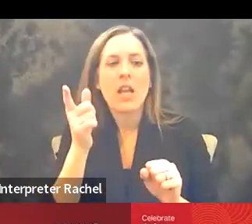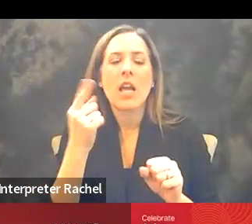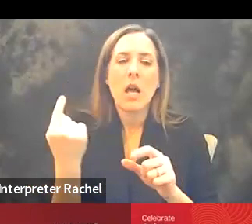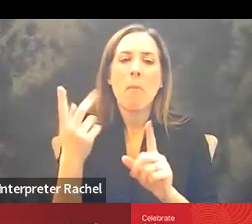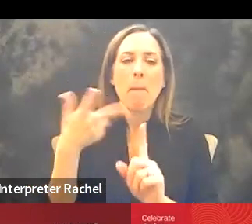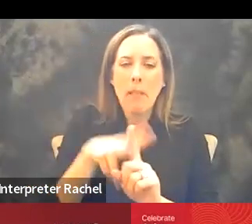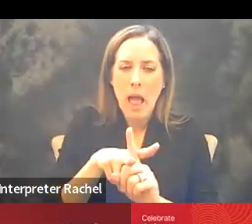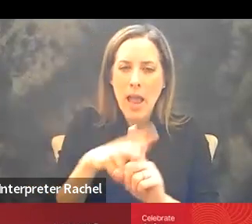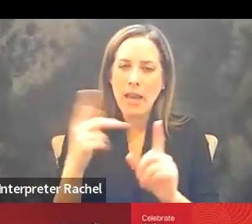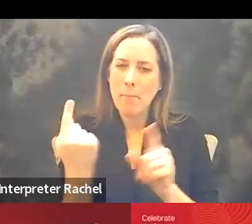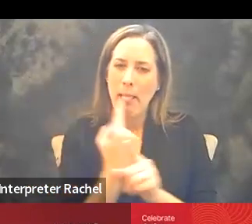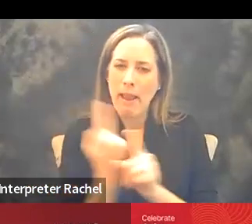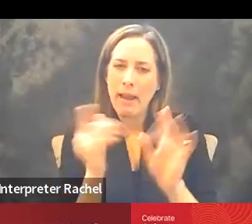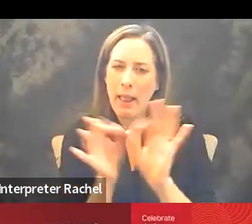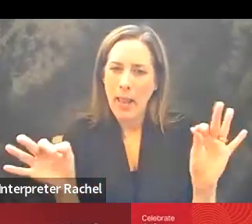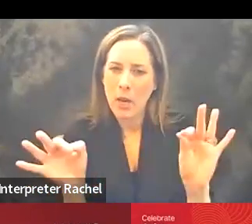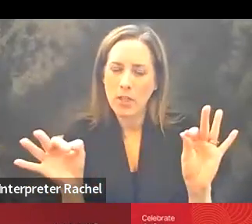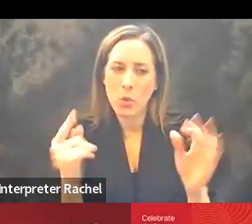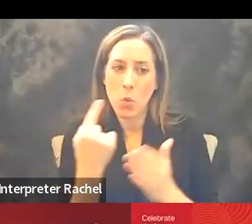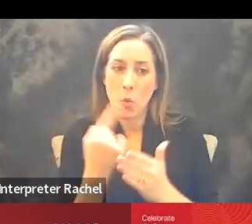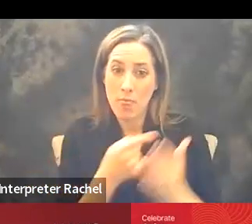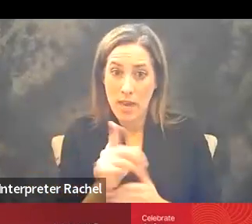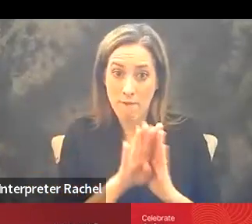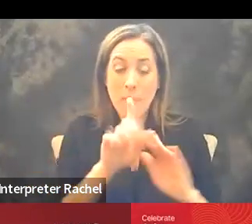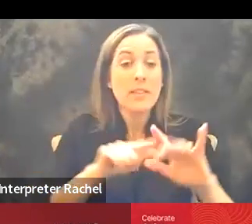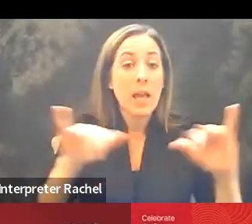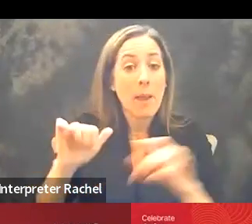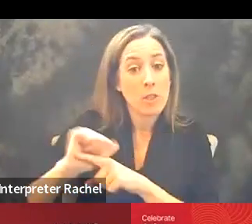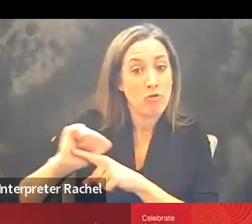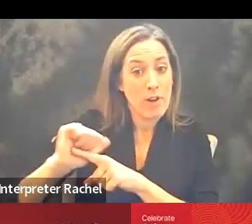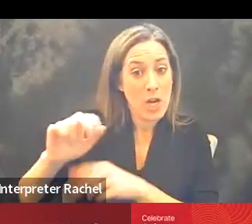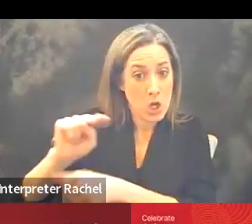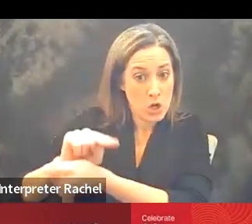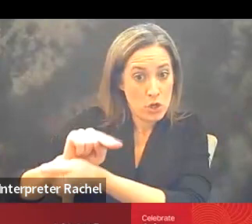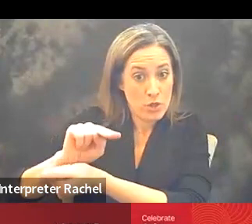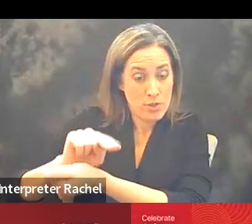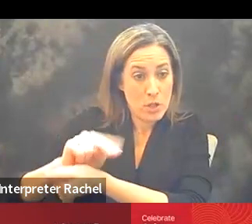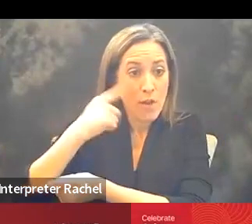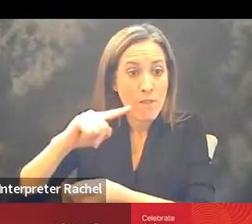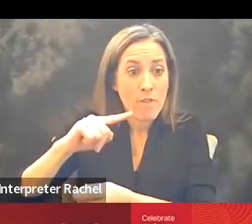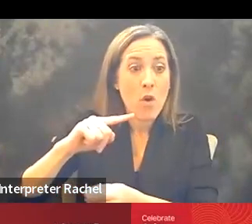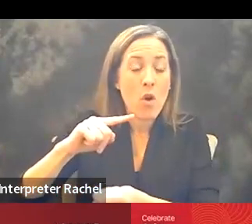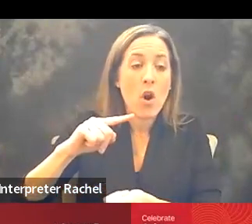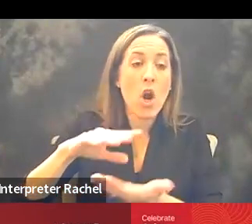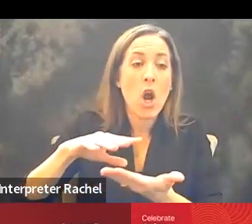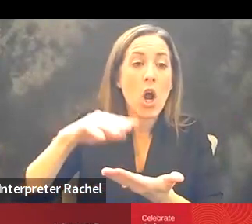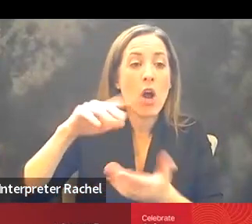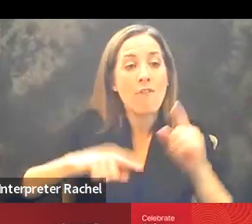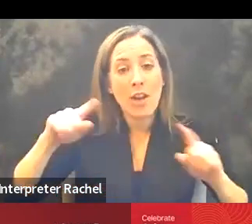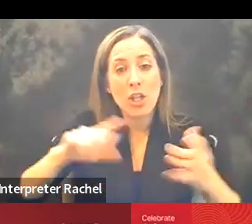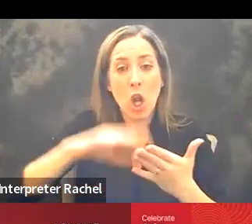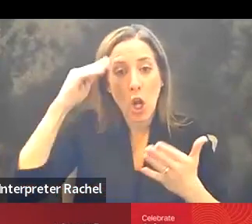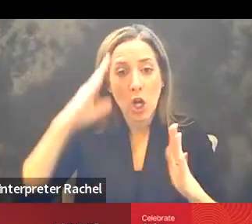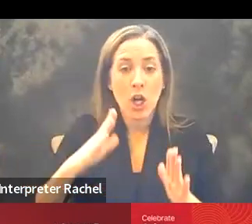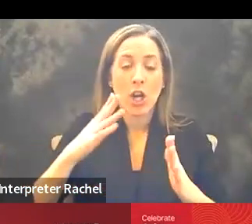to the materials that they develop, but also by training nurses specifically on both learner verification techniques and